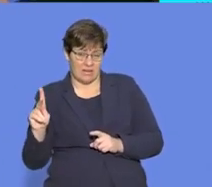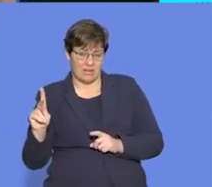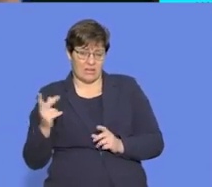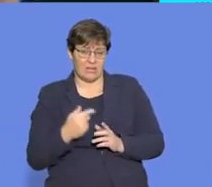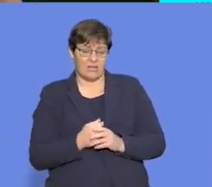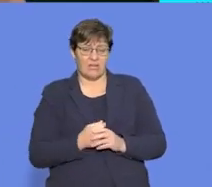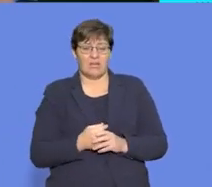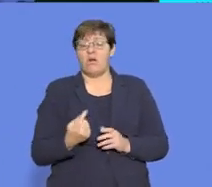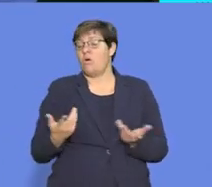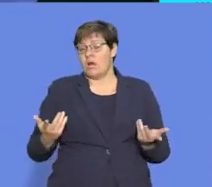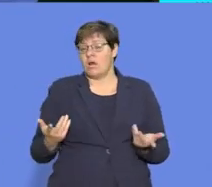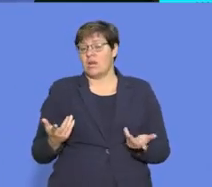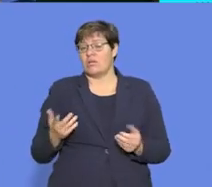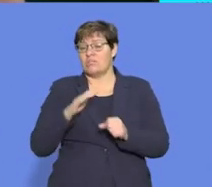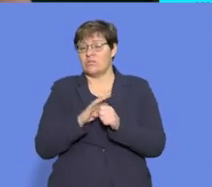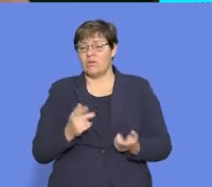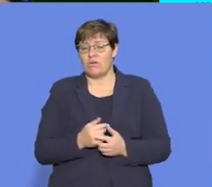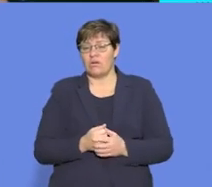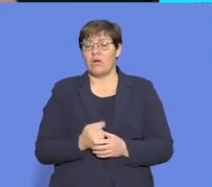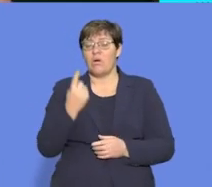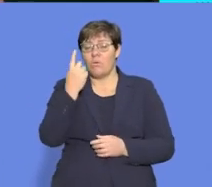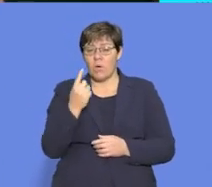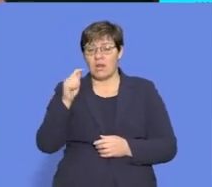of 1 kilopascal, or